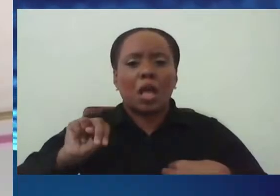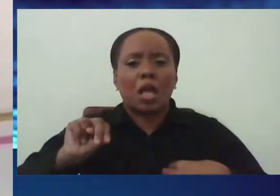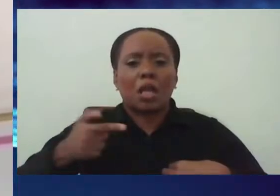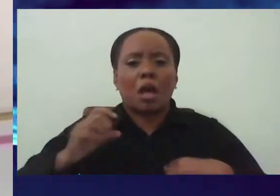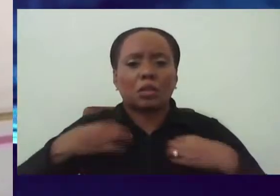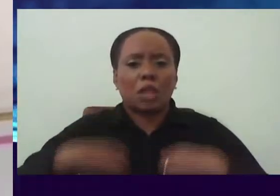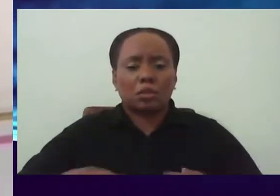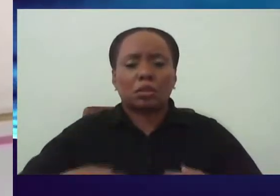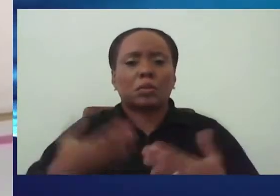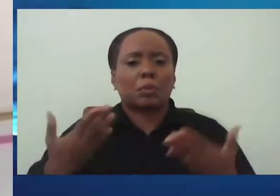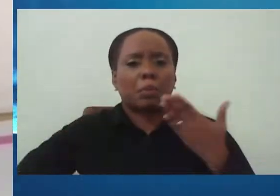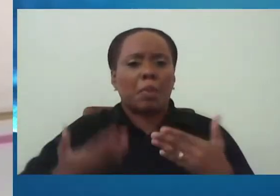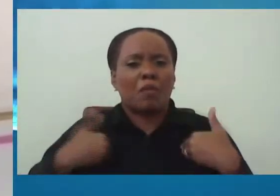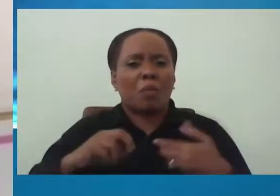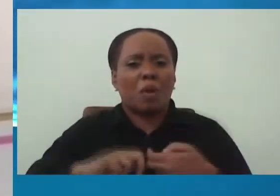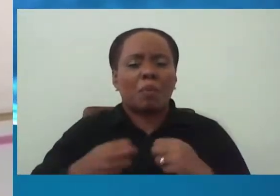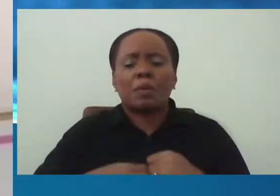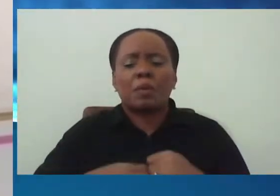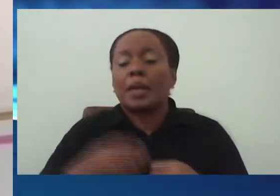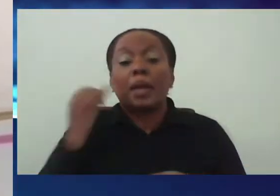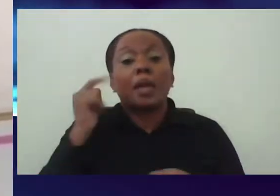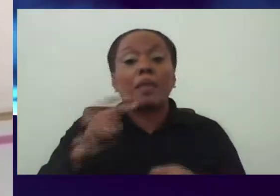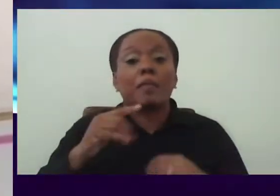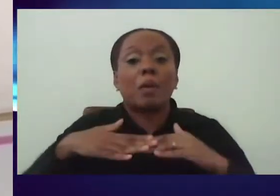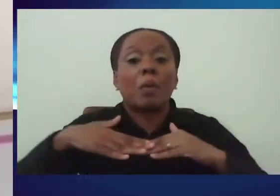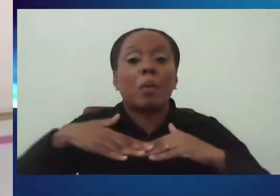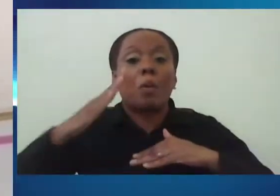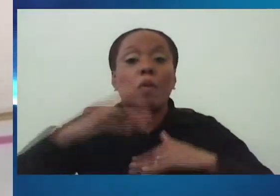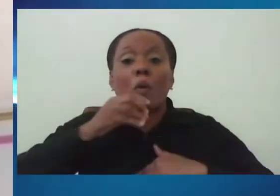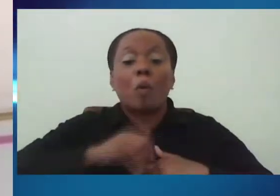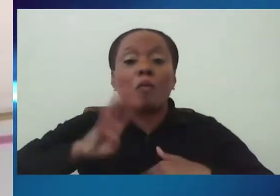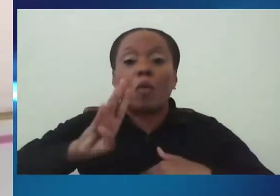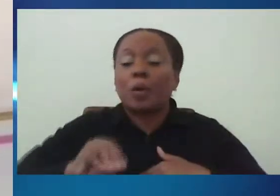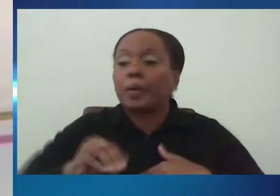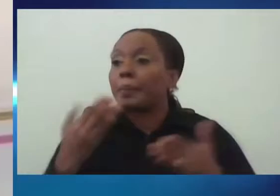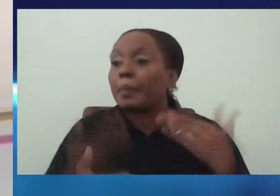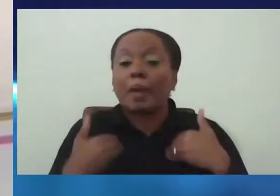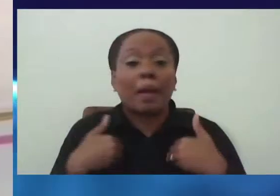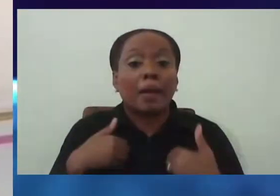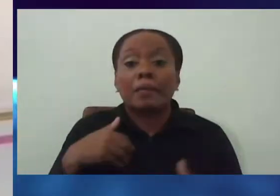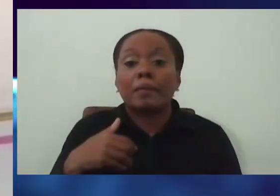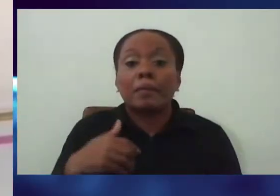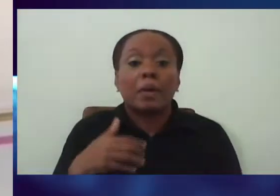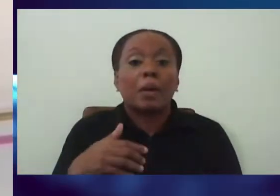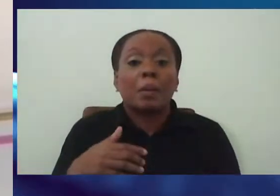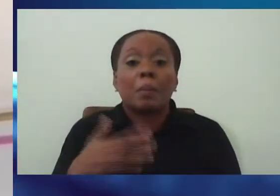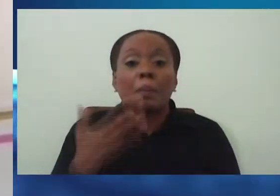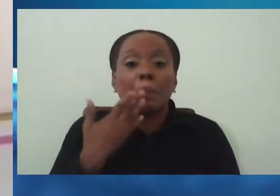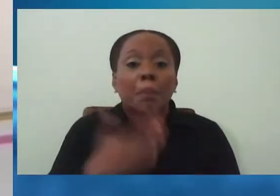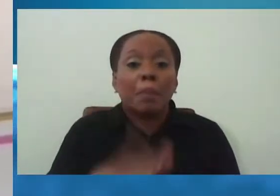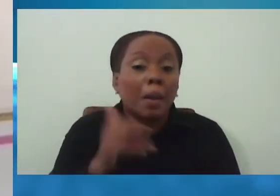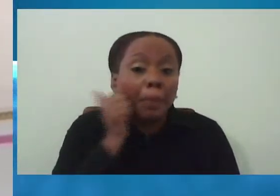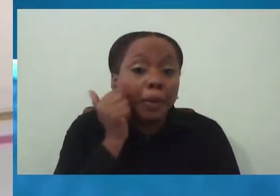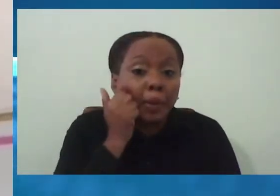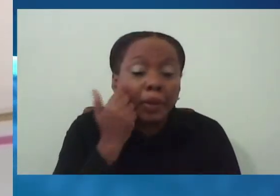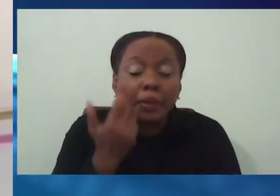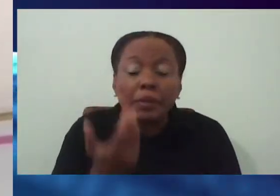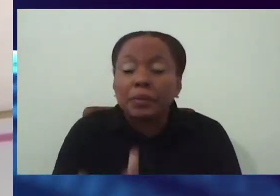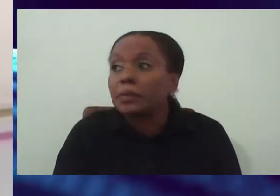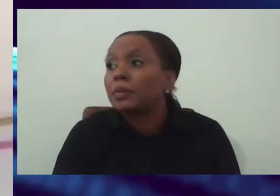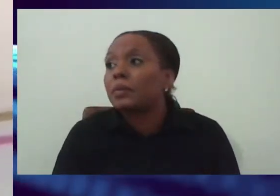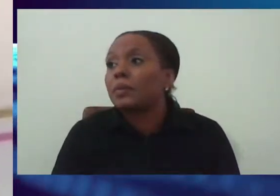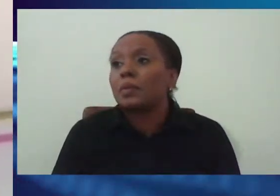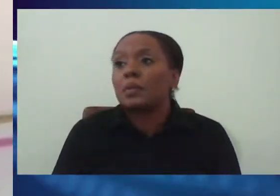in Barbados, you are over 40, you may have fibroids, heavy period, etc., might become a little anemic, and you get the